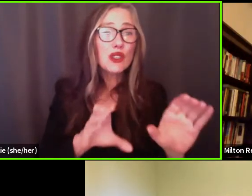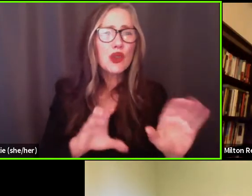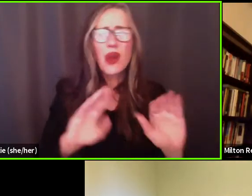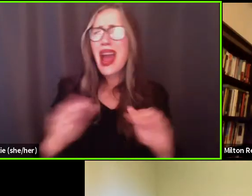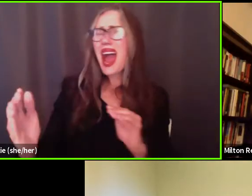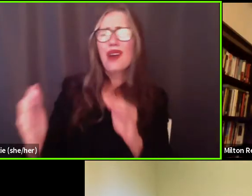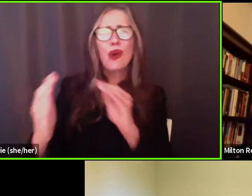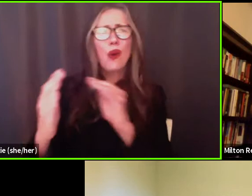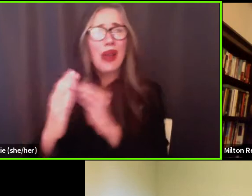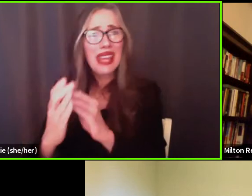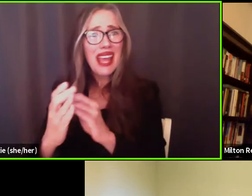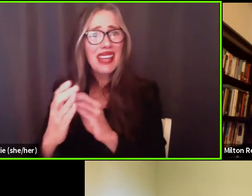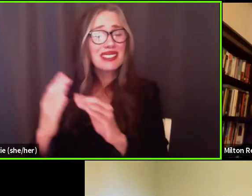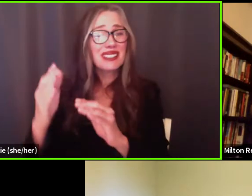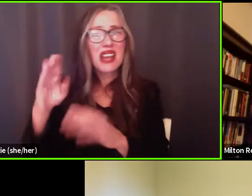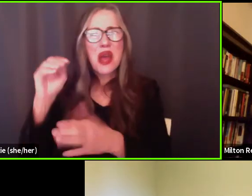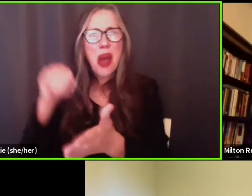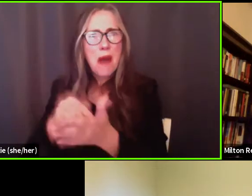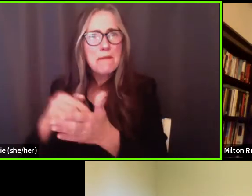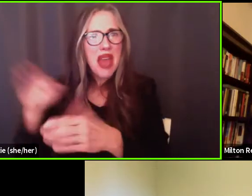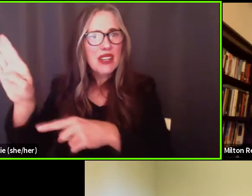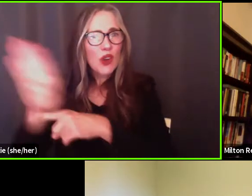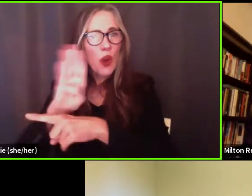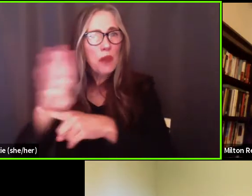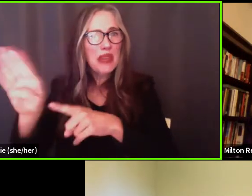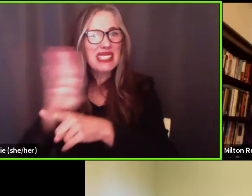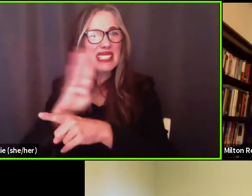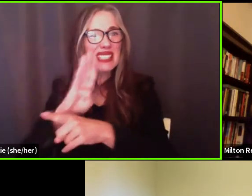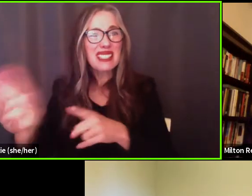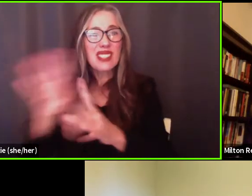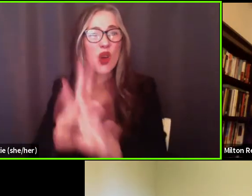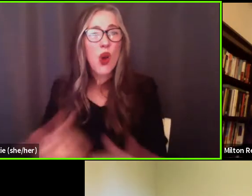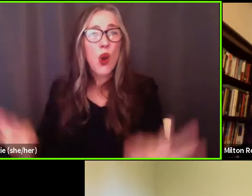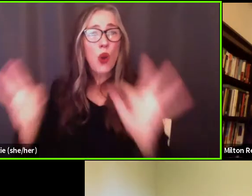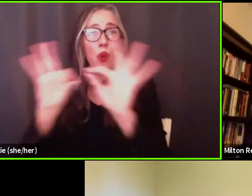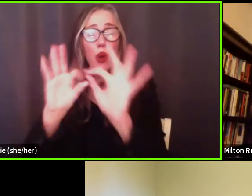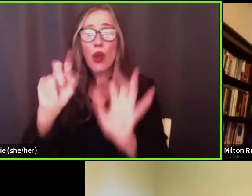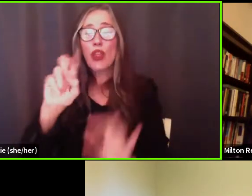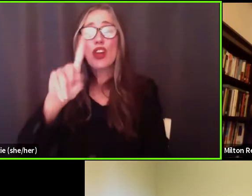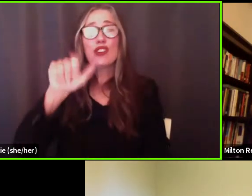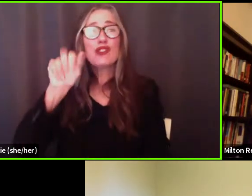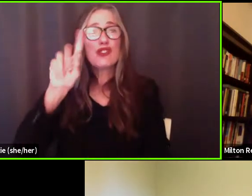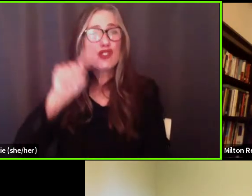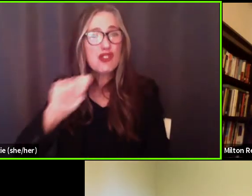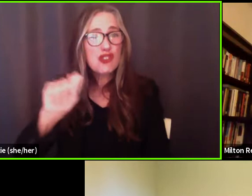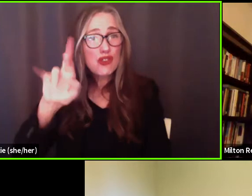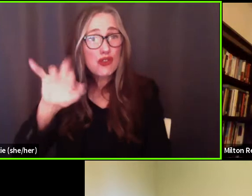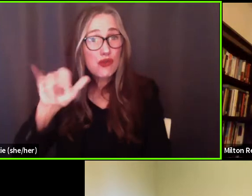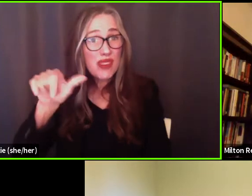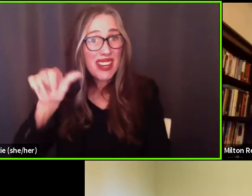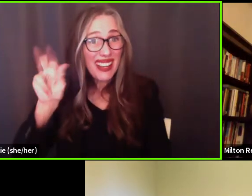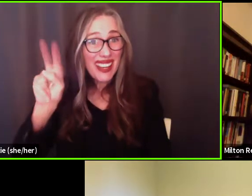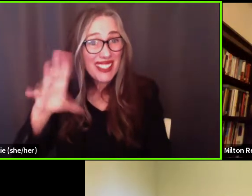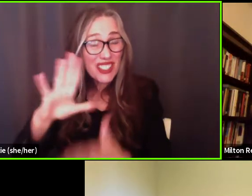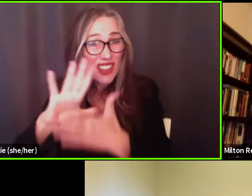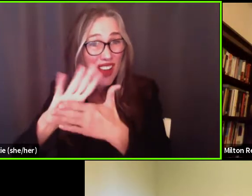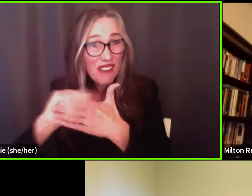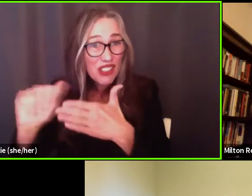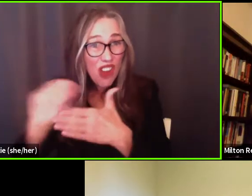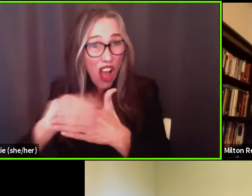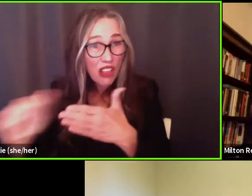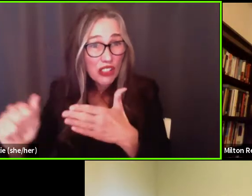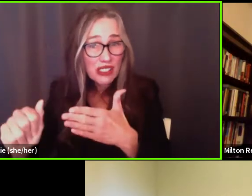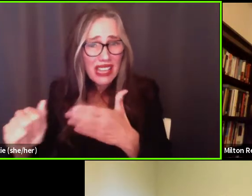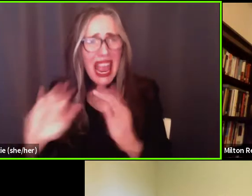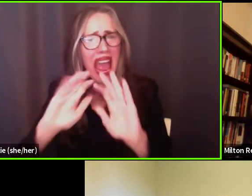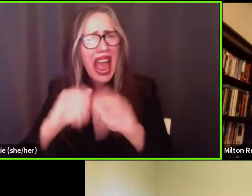uh allows the conversation around racial hierarchies being natural rather than produced to continue to persist in a